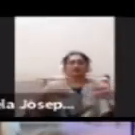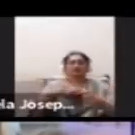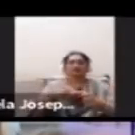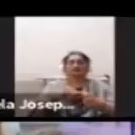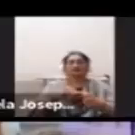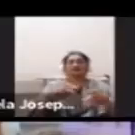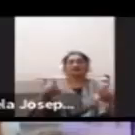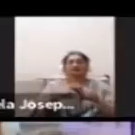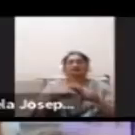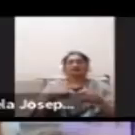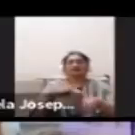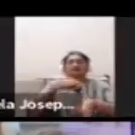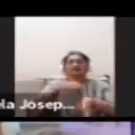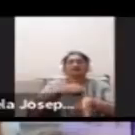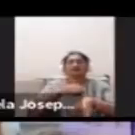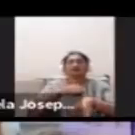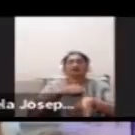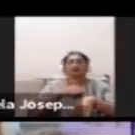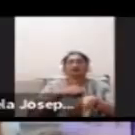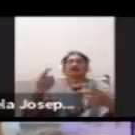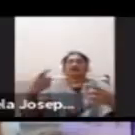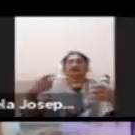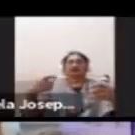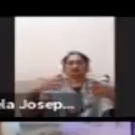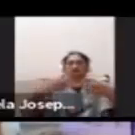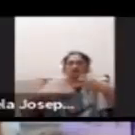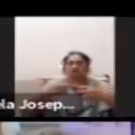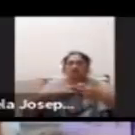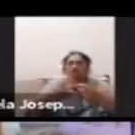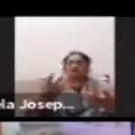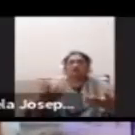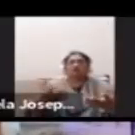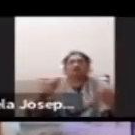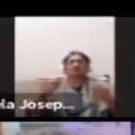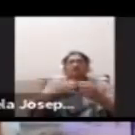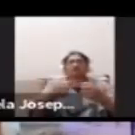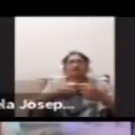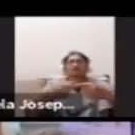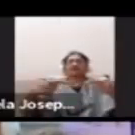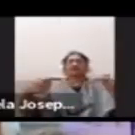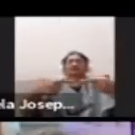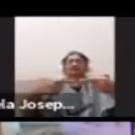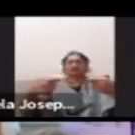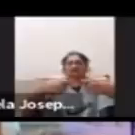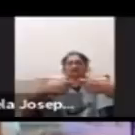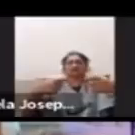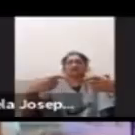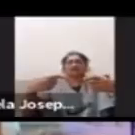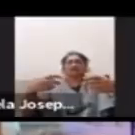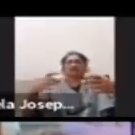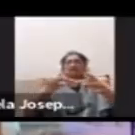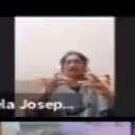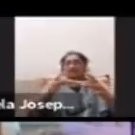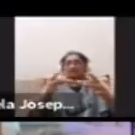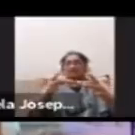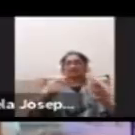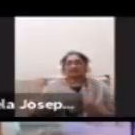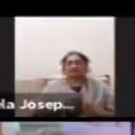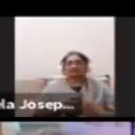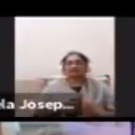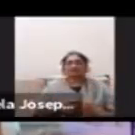time, you know, if we have any technological glitches, you know, I want to apologize for it right at the beginning. So Lakshmi, should we get